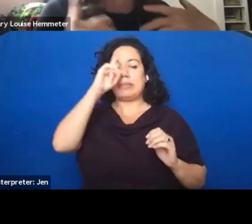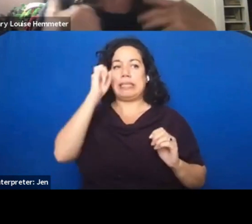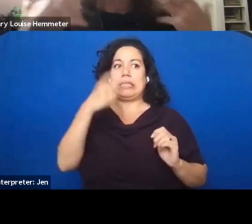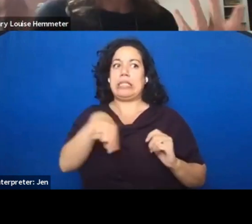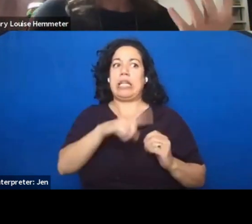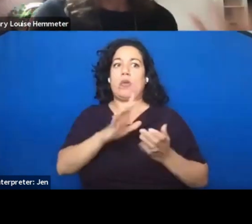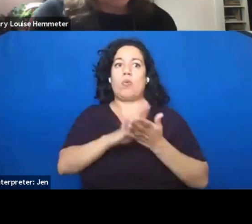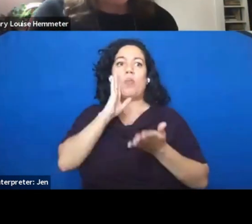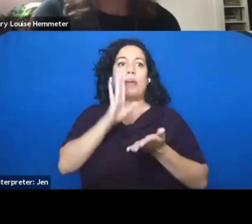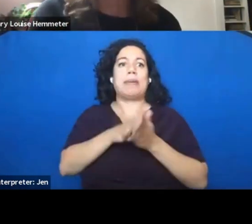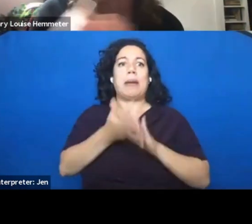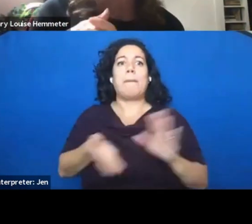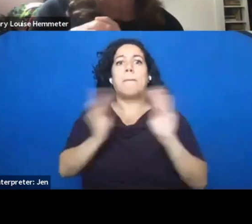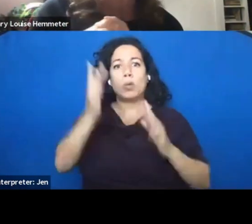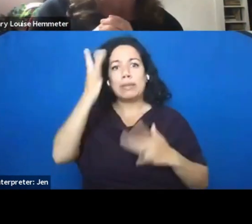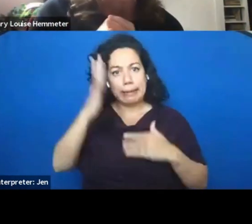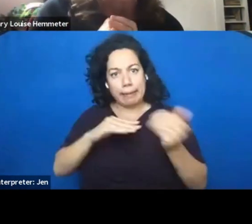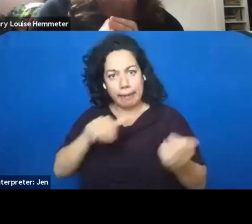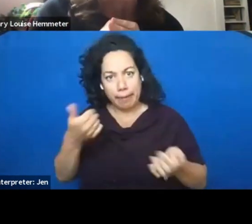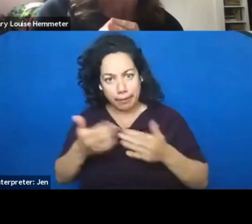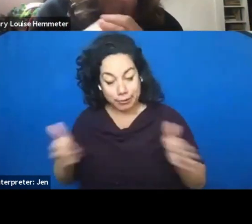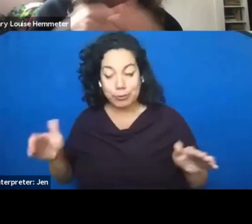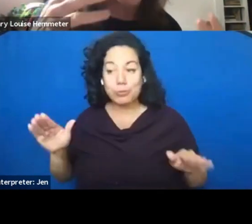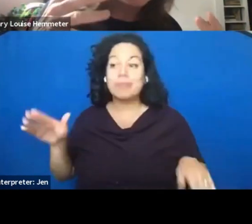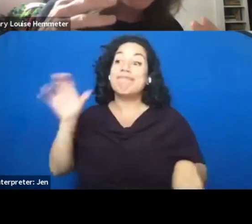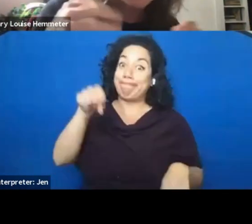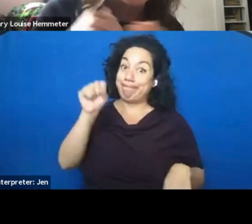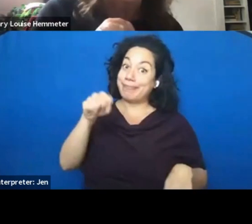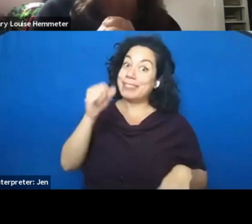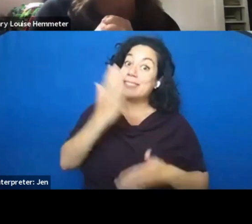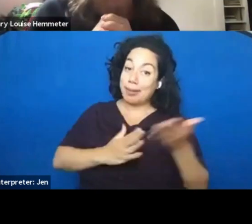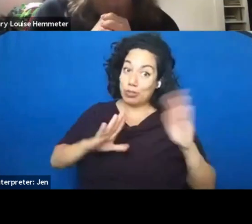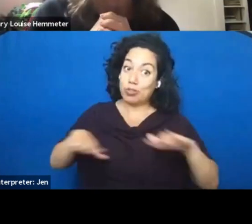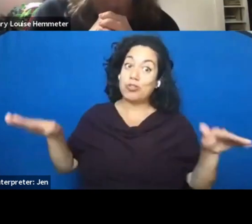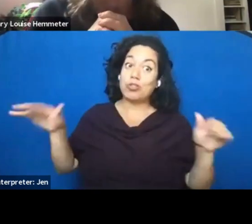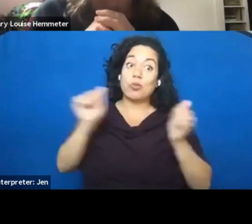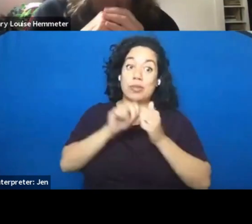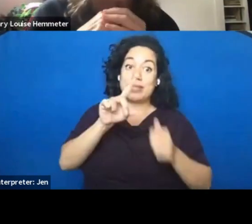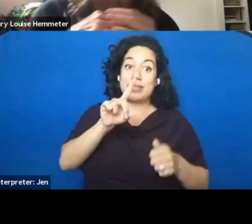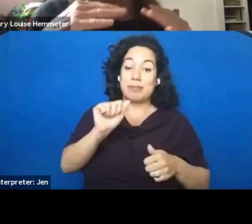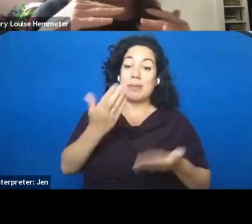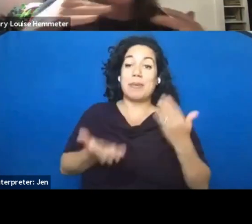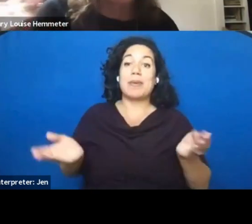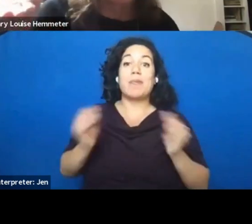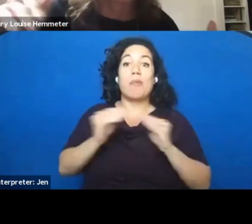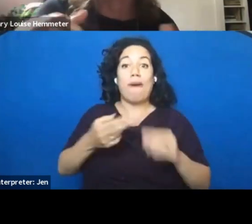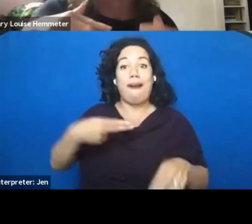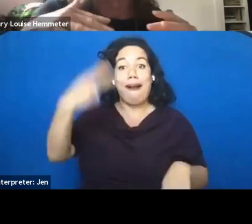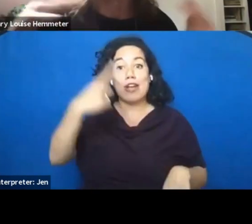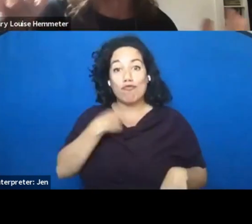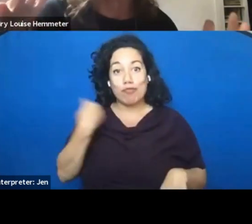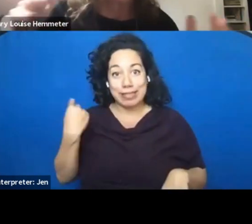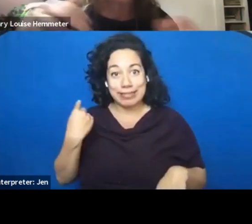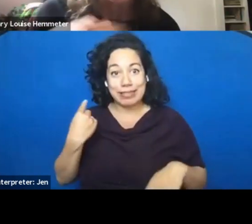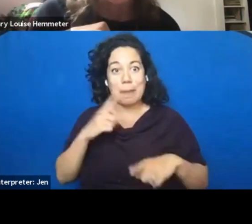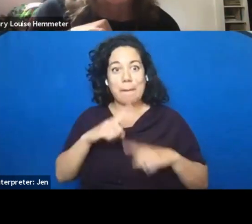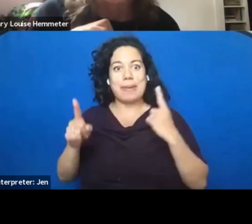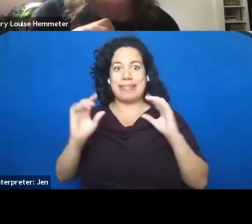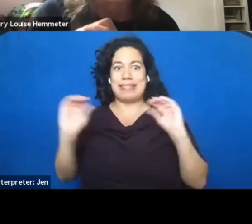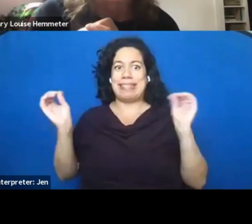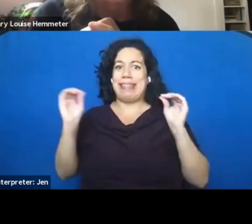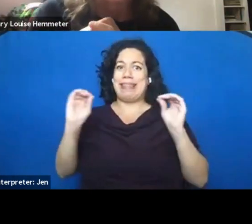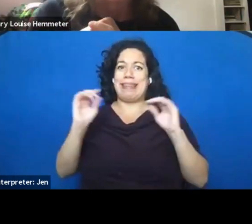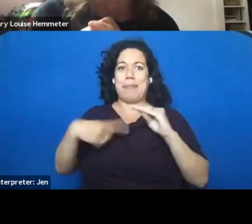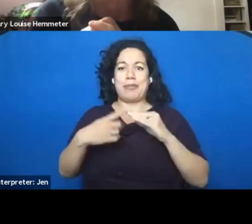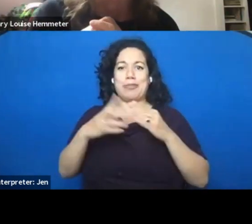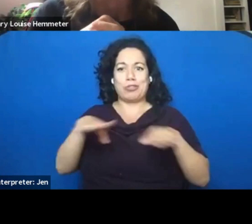kids, right? Yes, some children with disabilities might be at higher risk, but there's nothing about children with disabilities in general